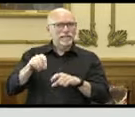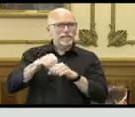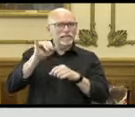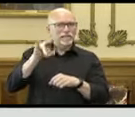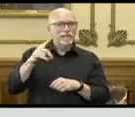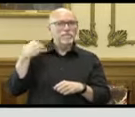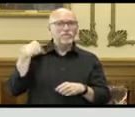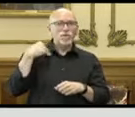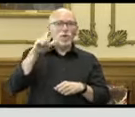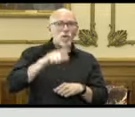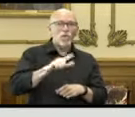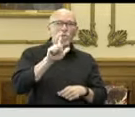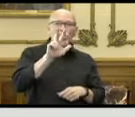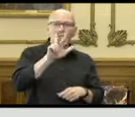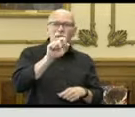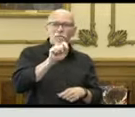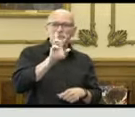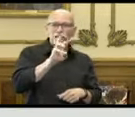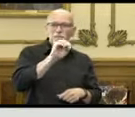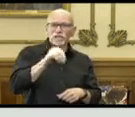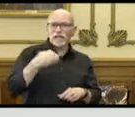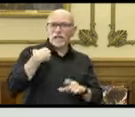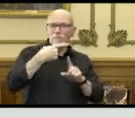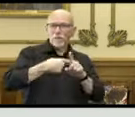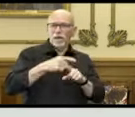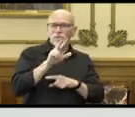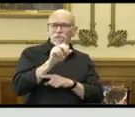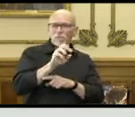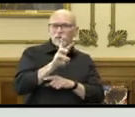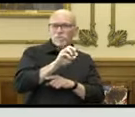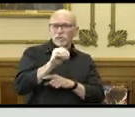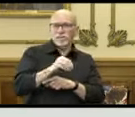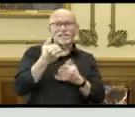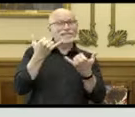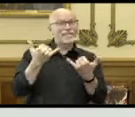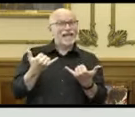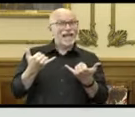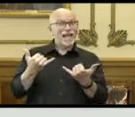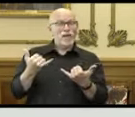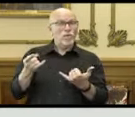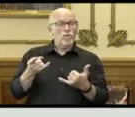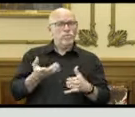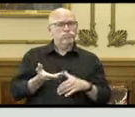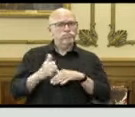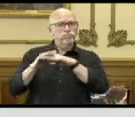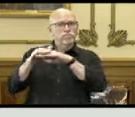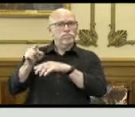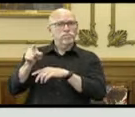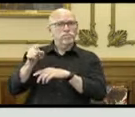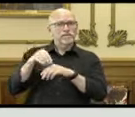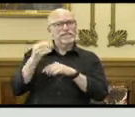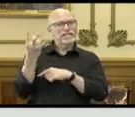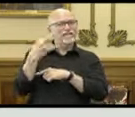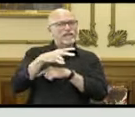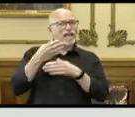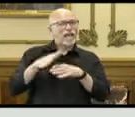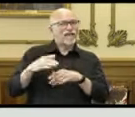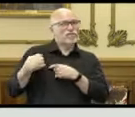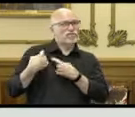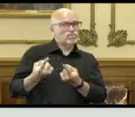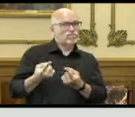of 3.6% just a month ago to where we find ourselves today with a 7-day average